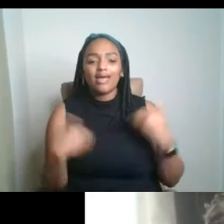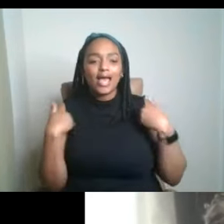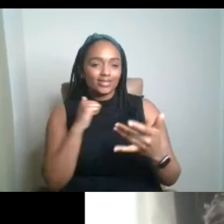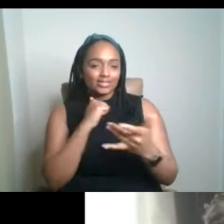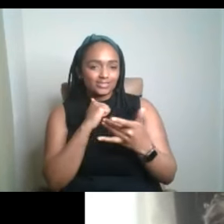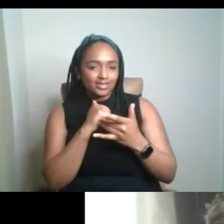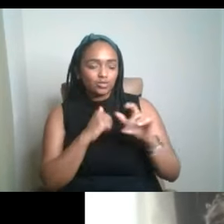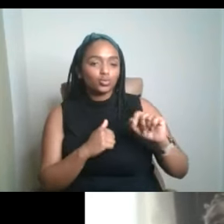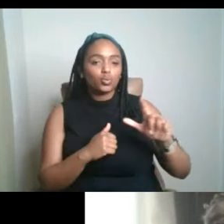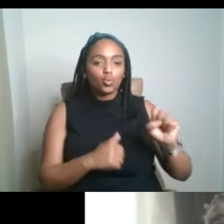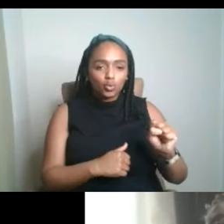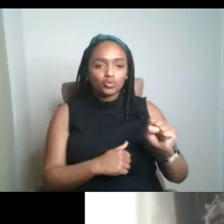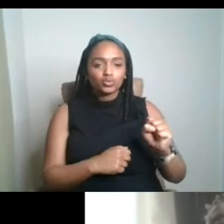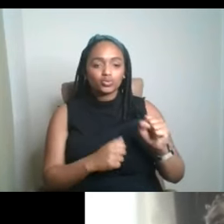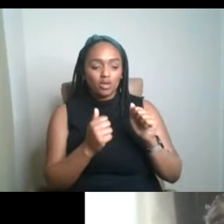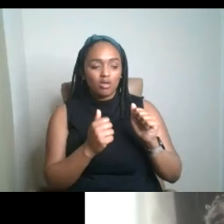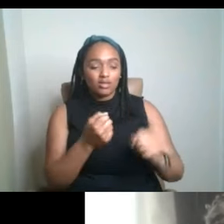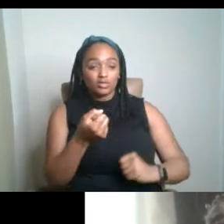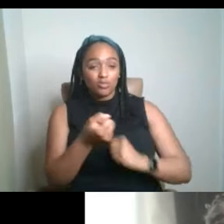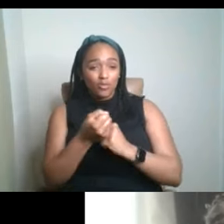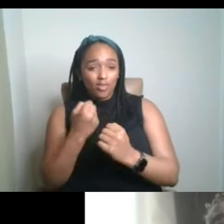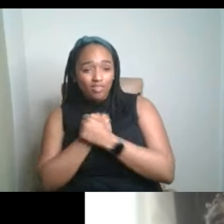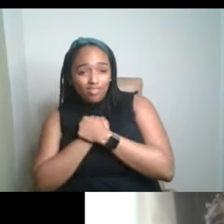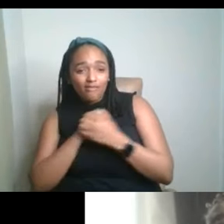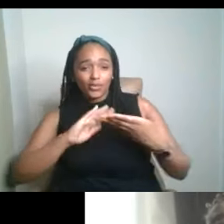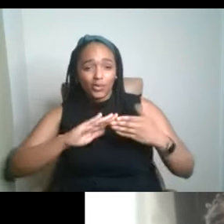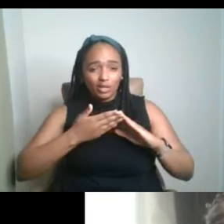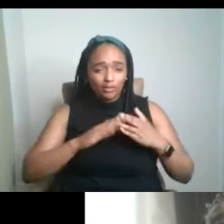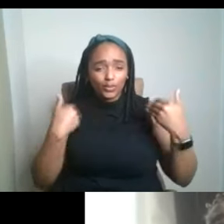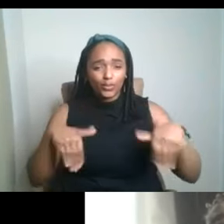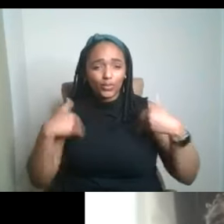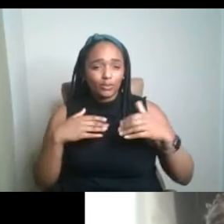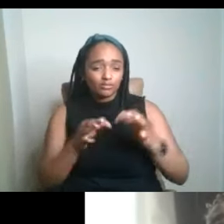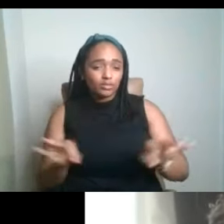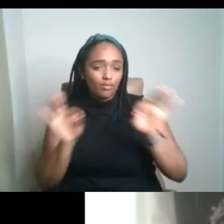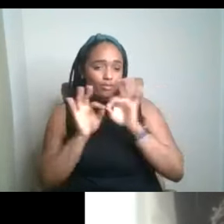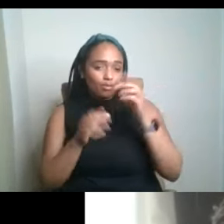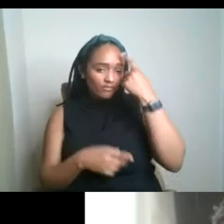know, love and community to be able to do that was really important for me.